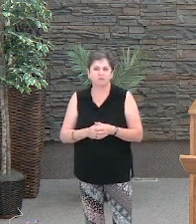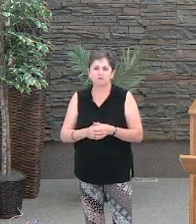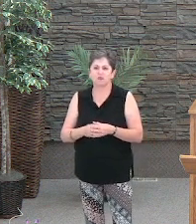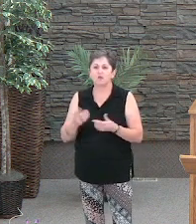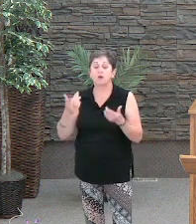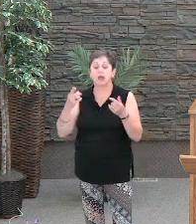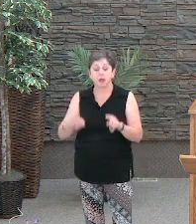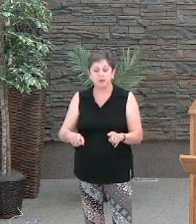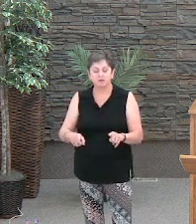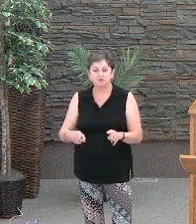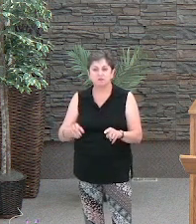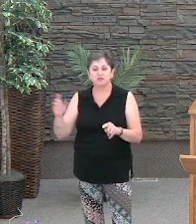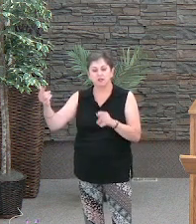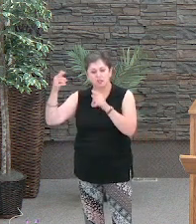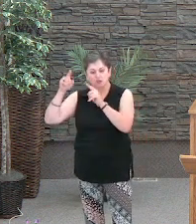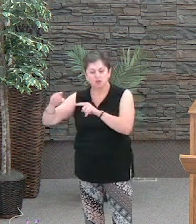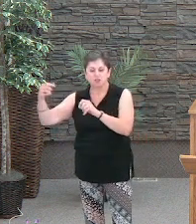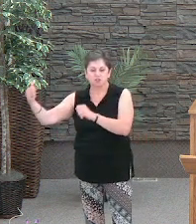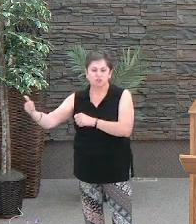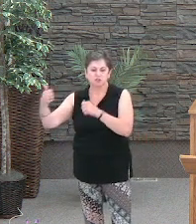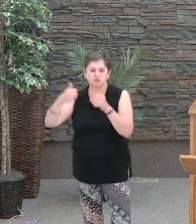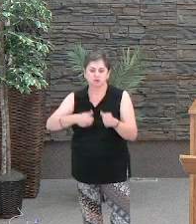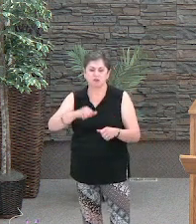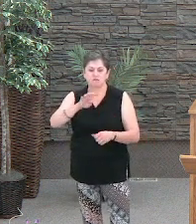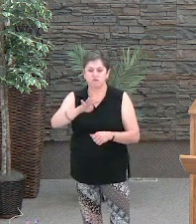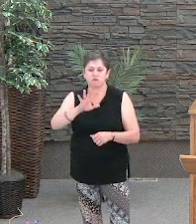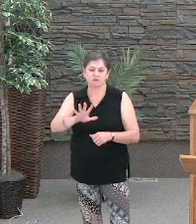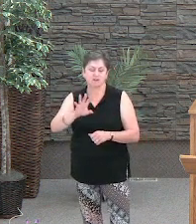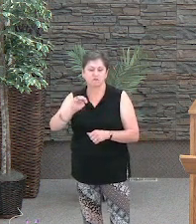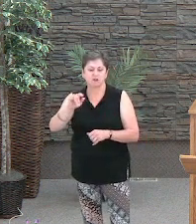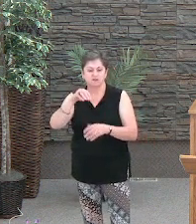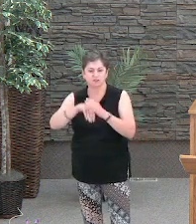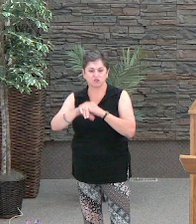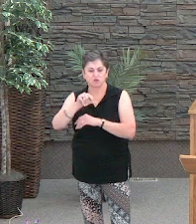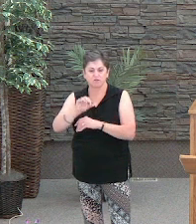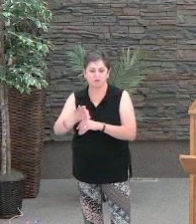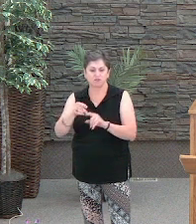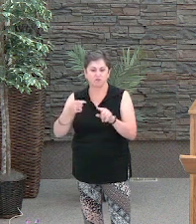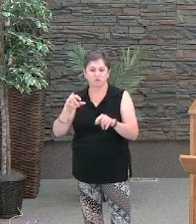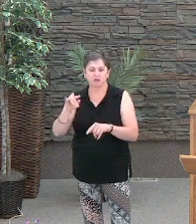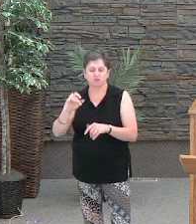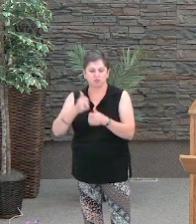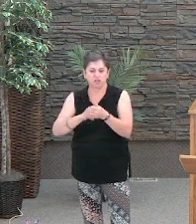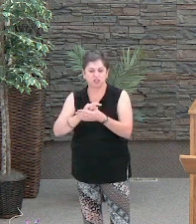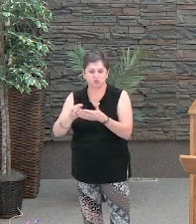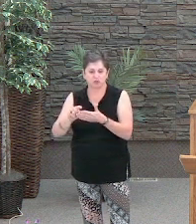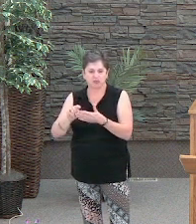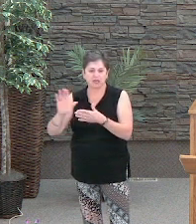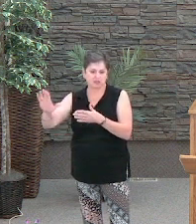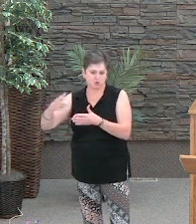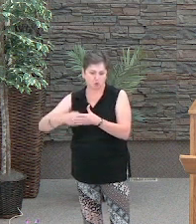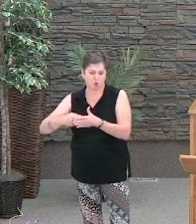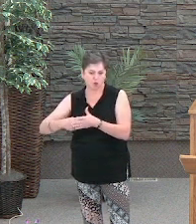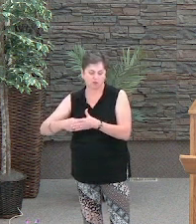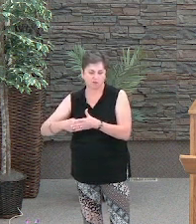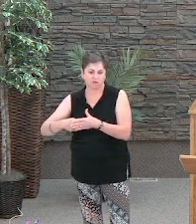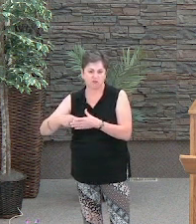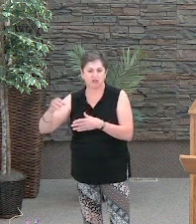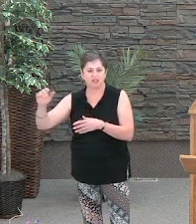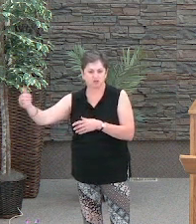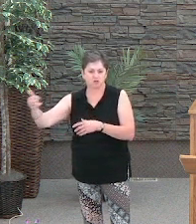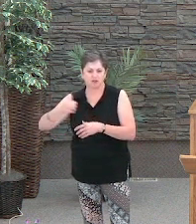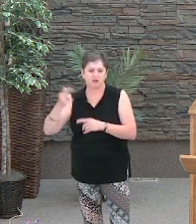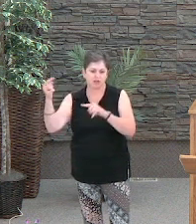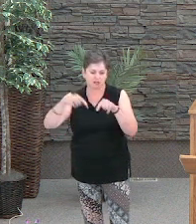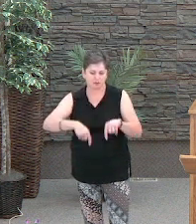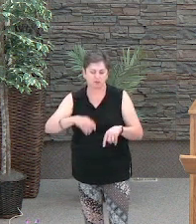ends up happening is he agrees to drive the 45 miles into Great Falls from Geyser each week at his own expense, and he agrees to